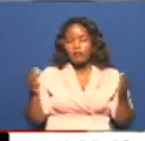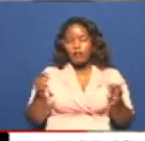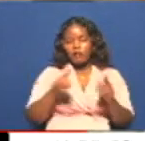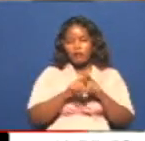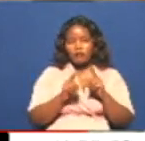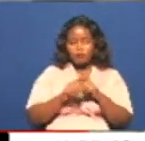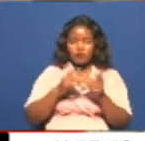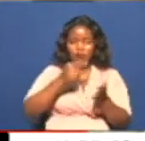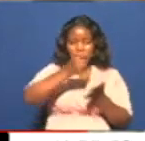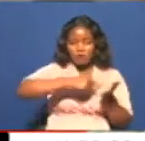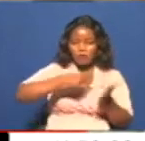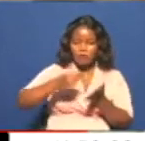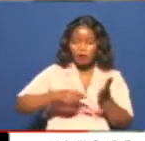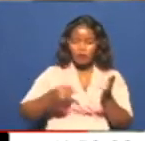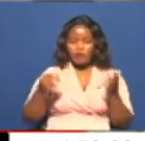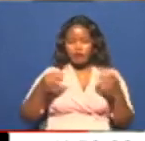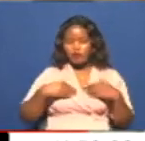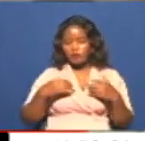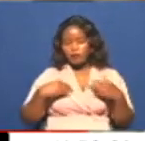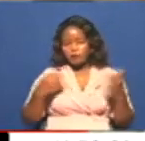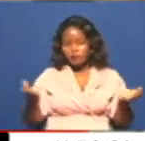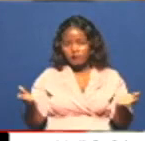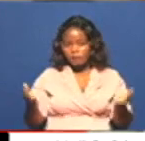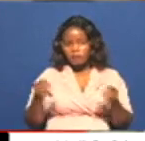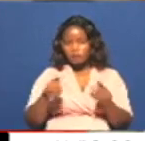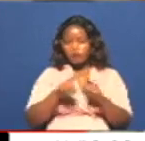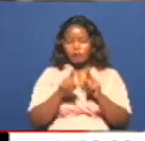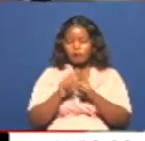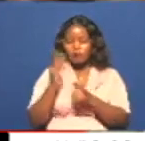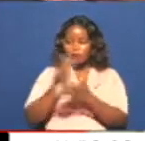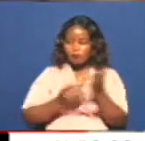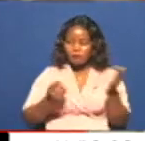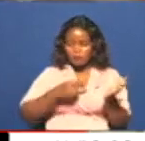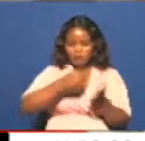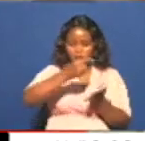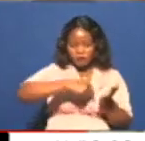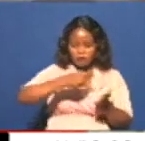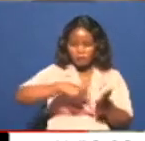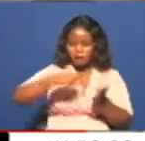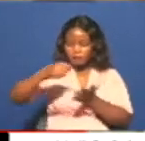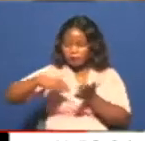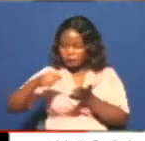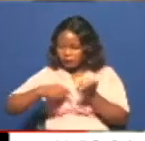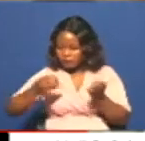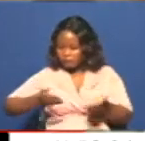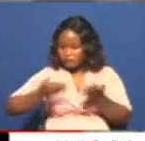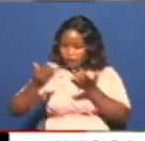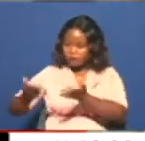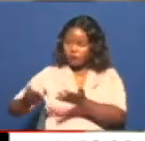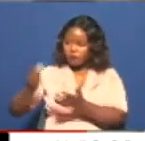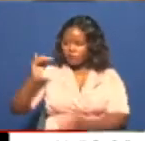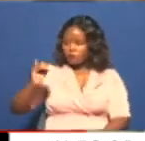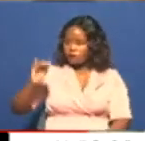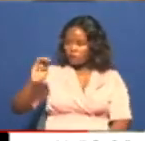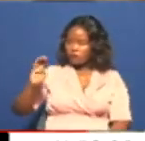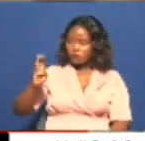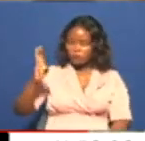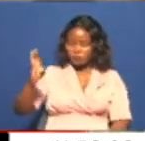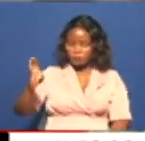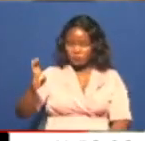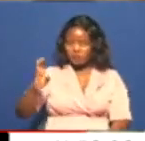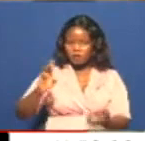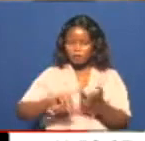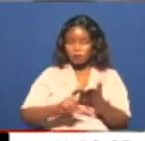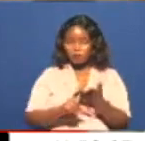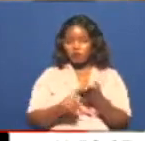gathered electronically, and the same signatures would be taken to IEBC and IEBC verified. So what stops IEBC